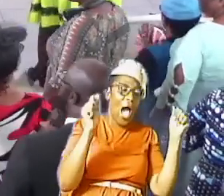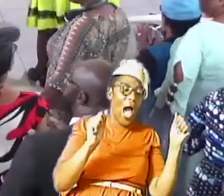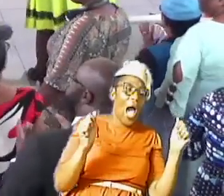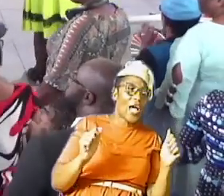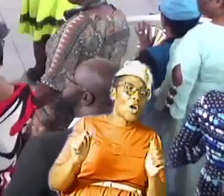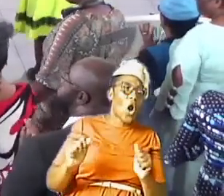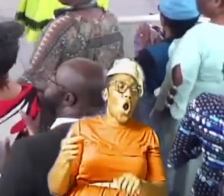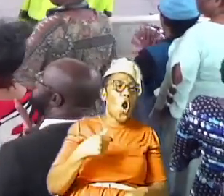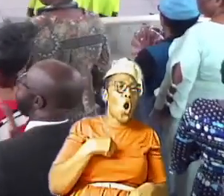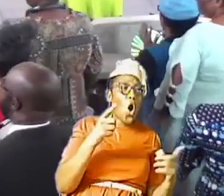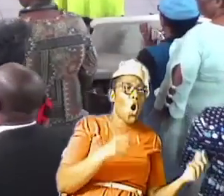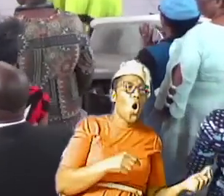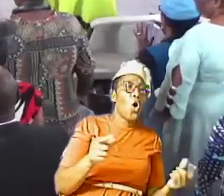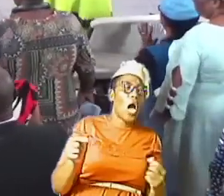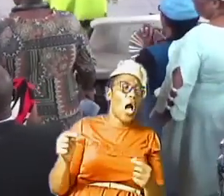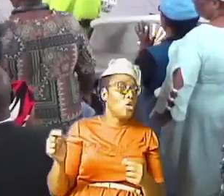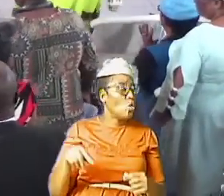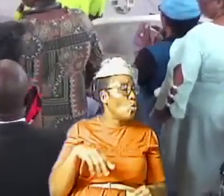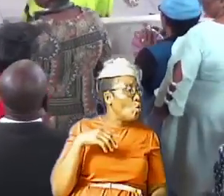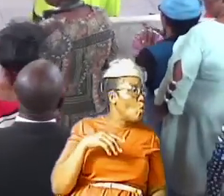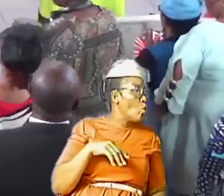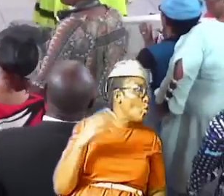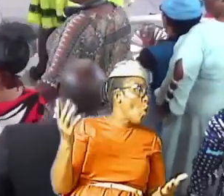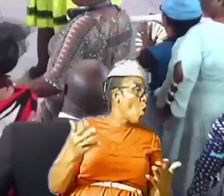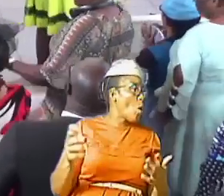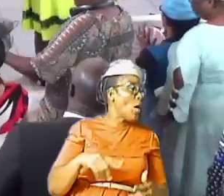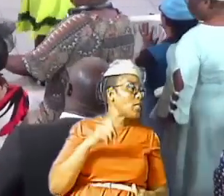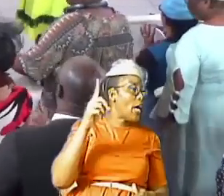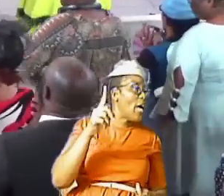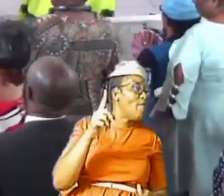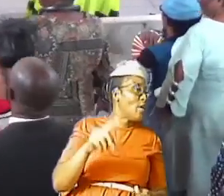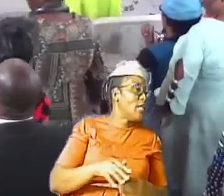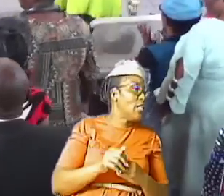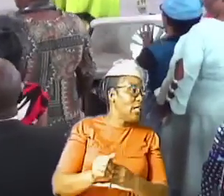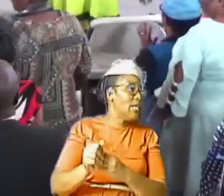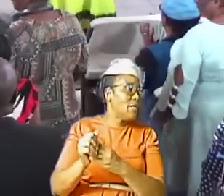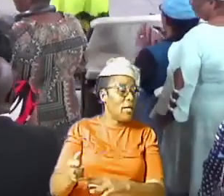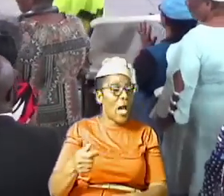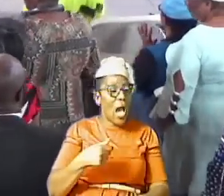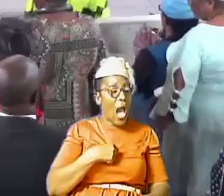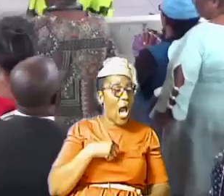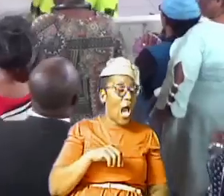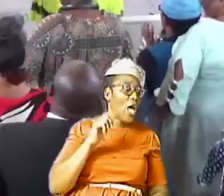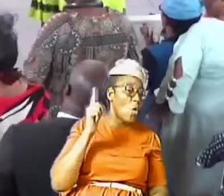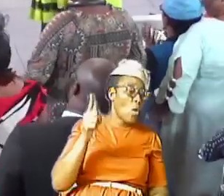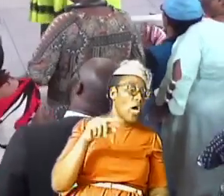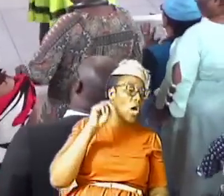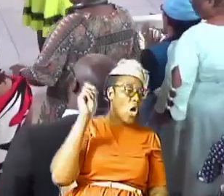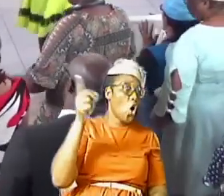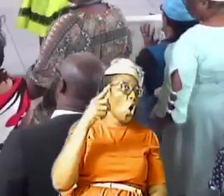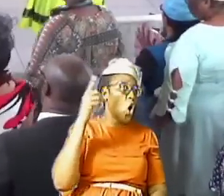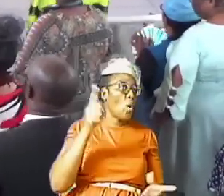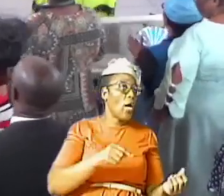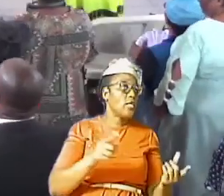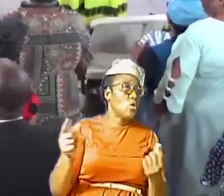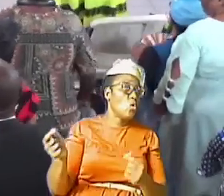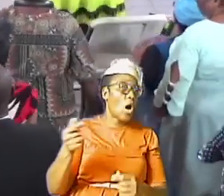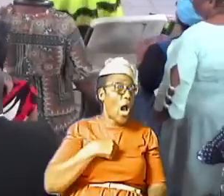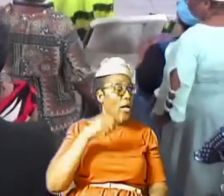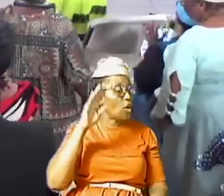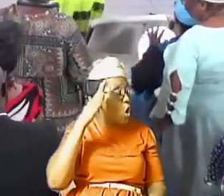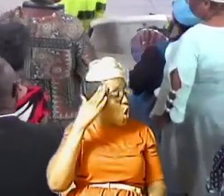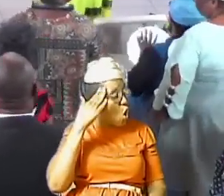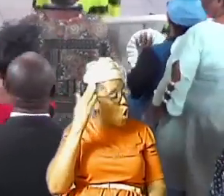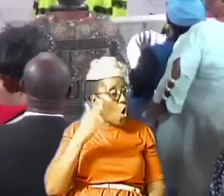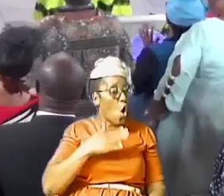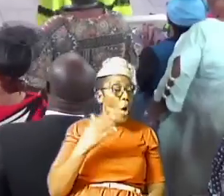the heat and cold. I'll do whatsoever he bids me, I will